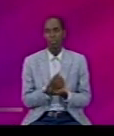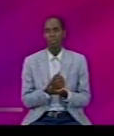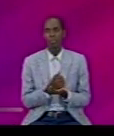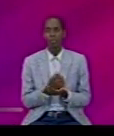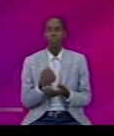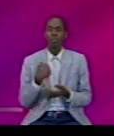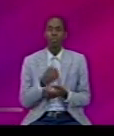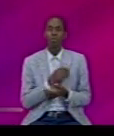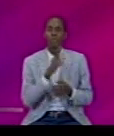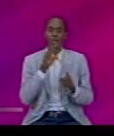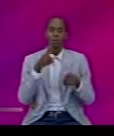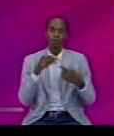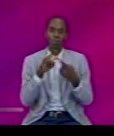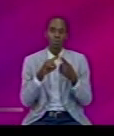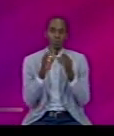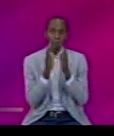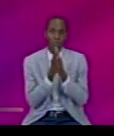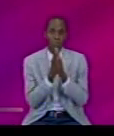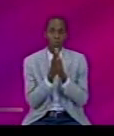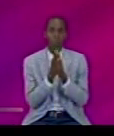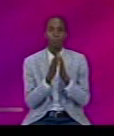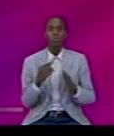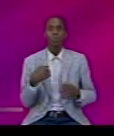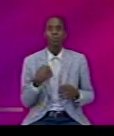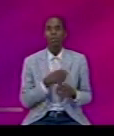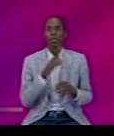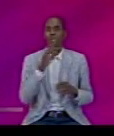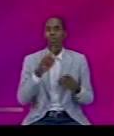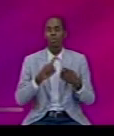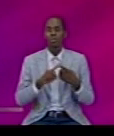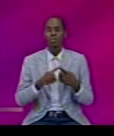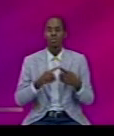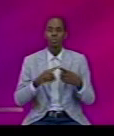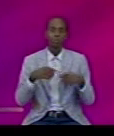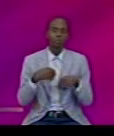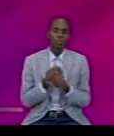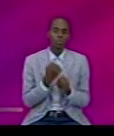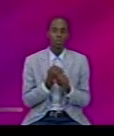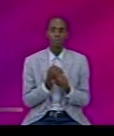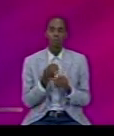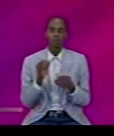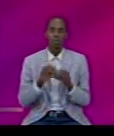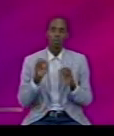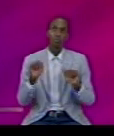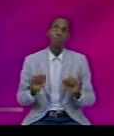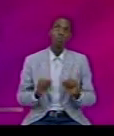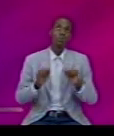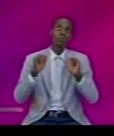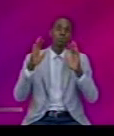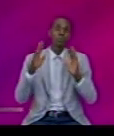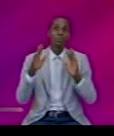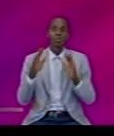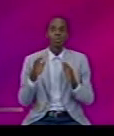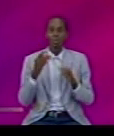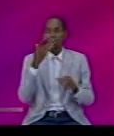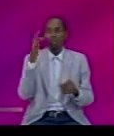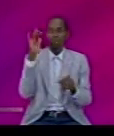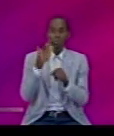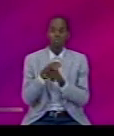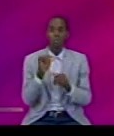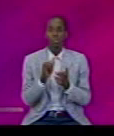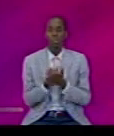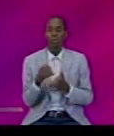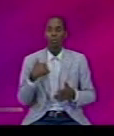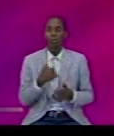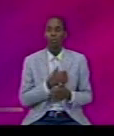are going to pray. And we are going to make a further commitment that we are going out, particularly